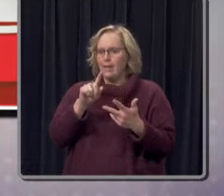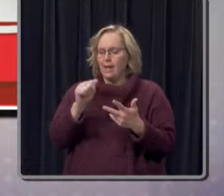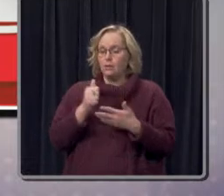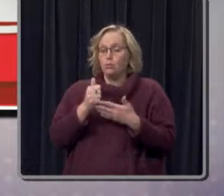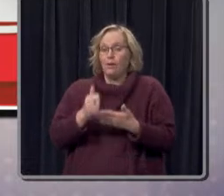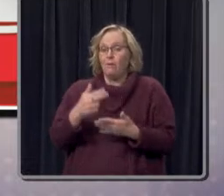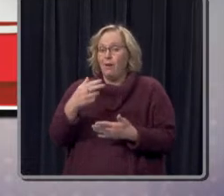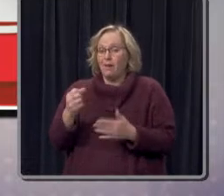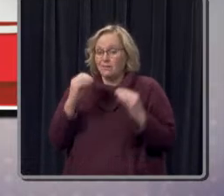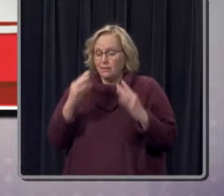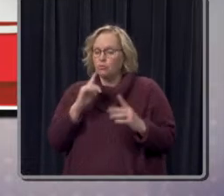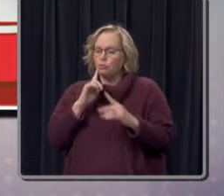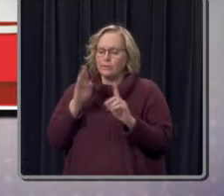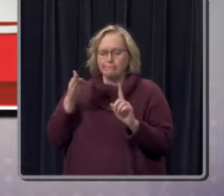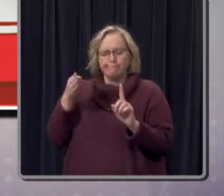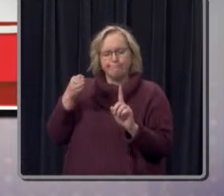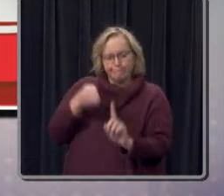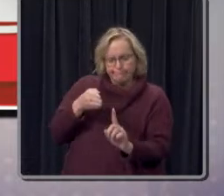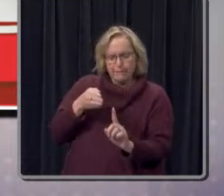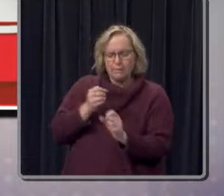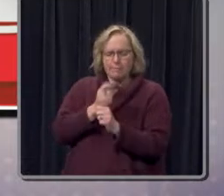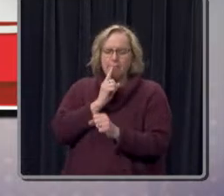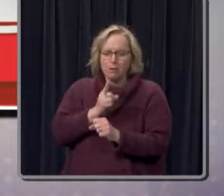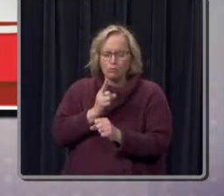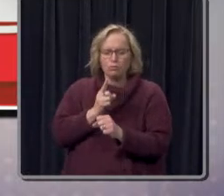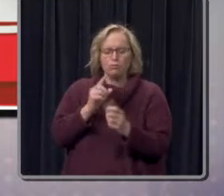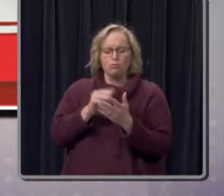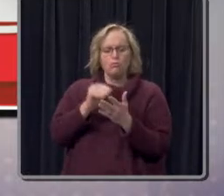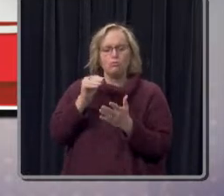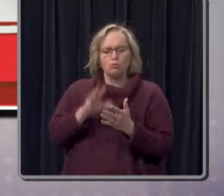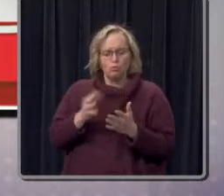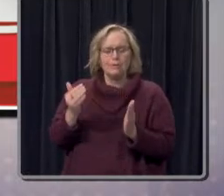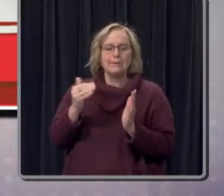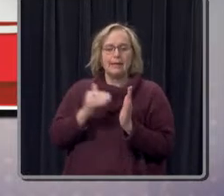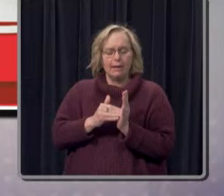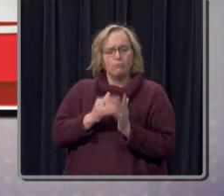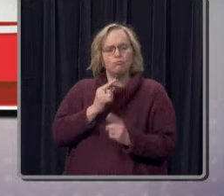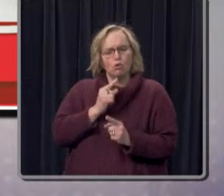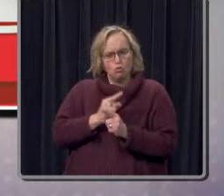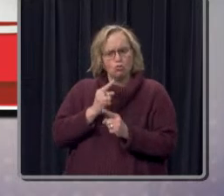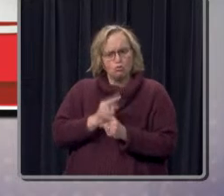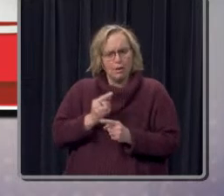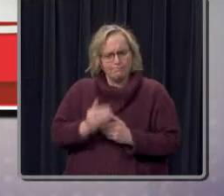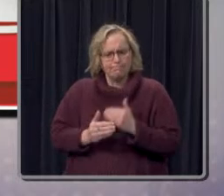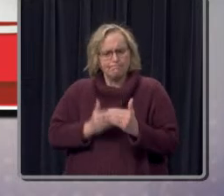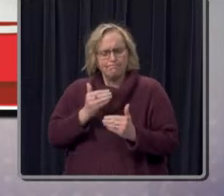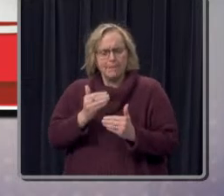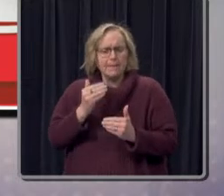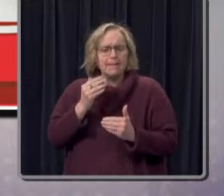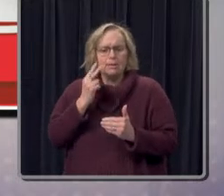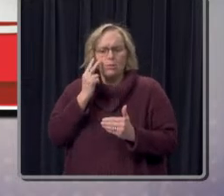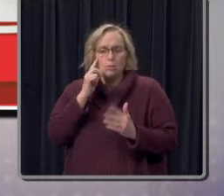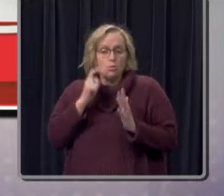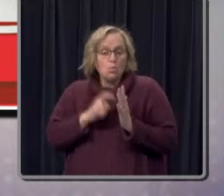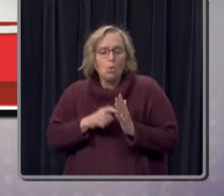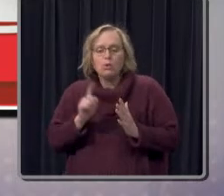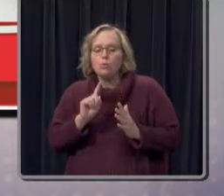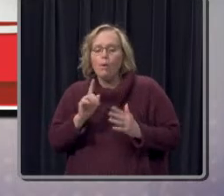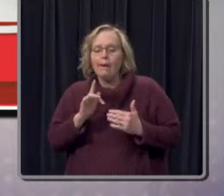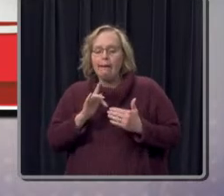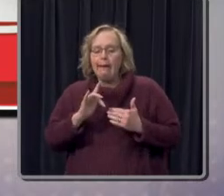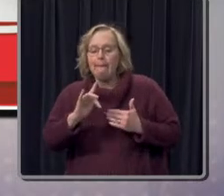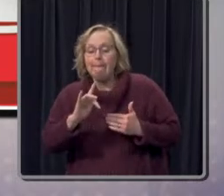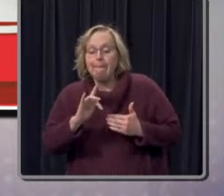really hone in on just making sure that our students, once again, they're on track. We can see where some gaps might be. It